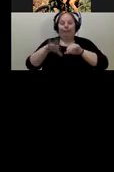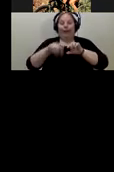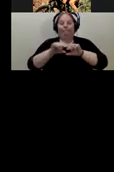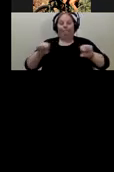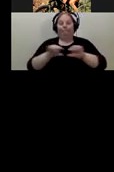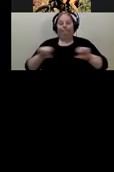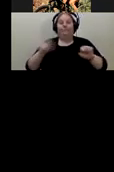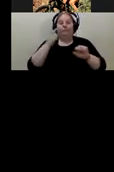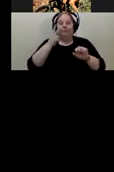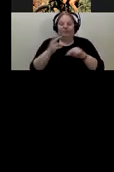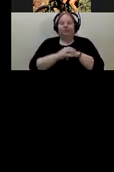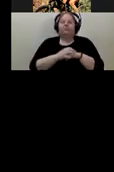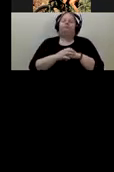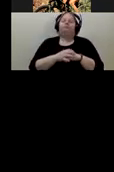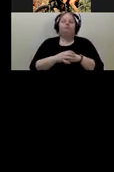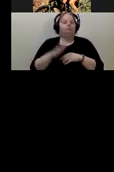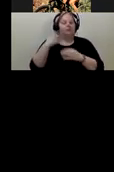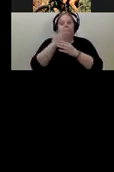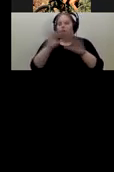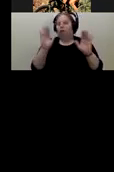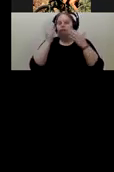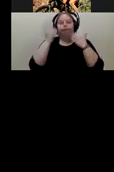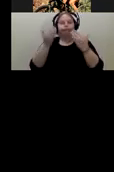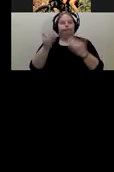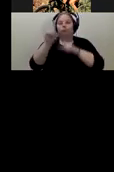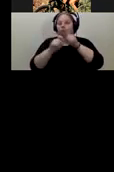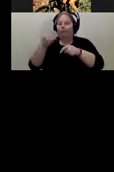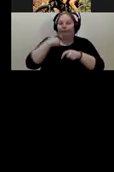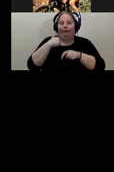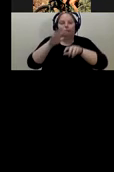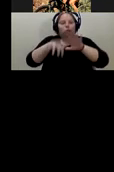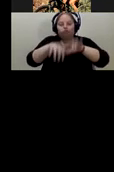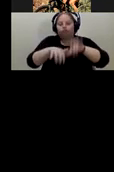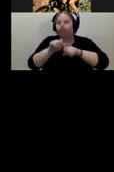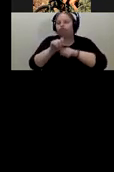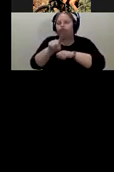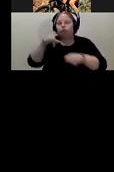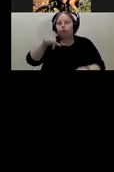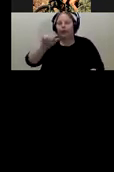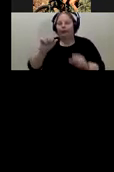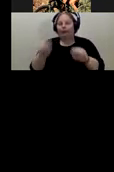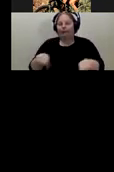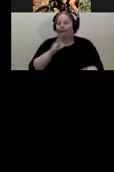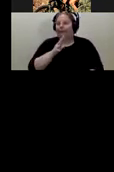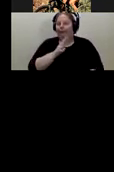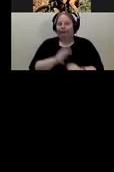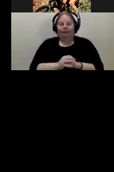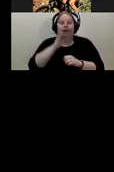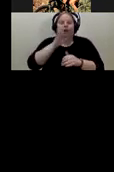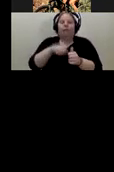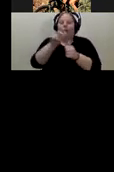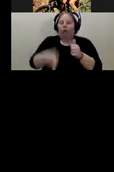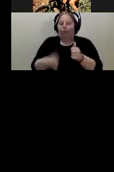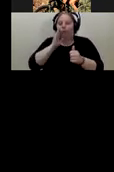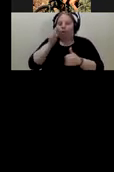the boxes there. That feel free to put in any questions anytime that you have a question or comment. Happy to follow that as we